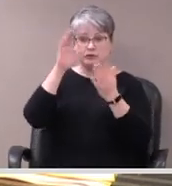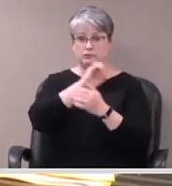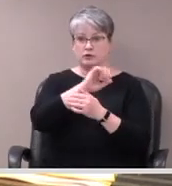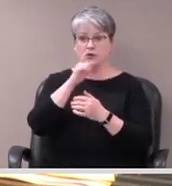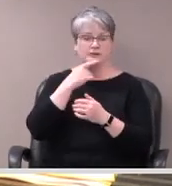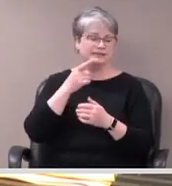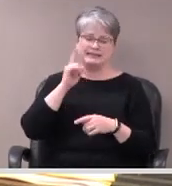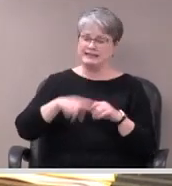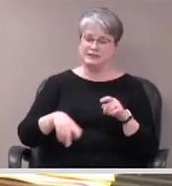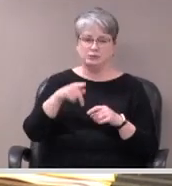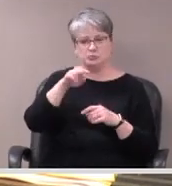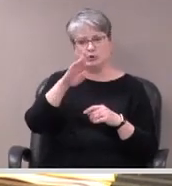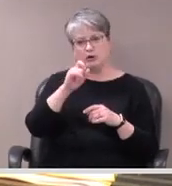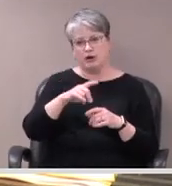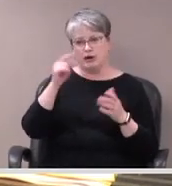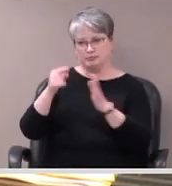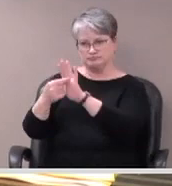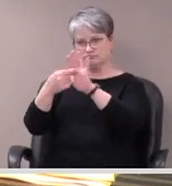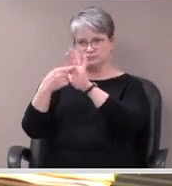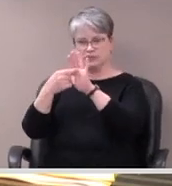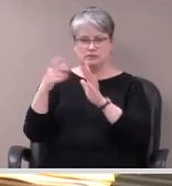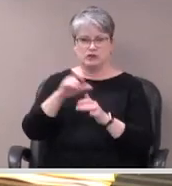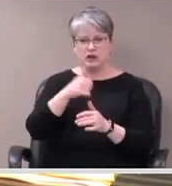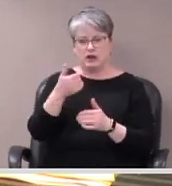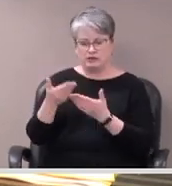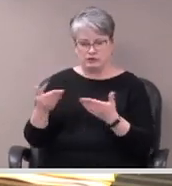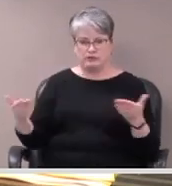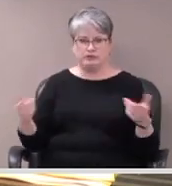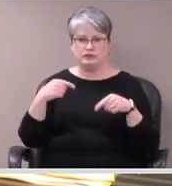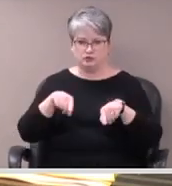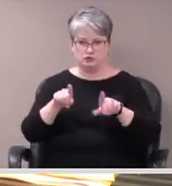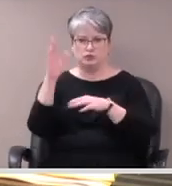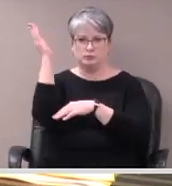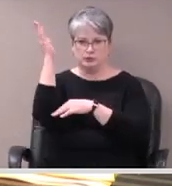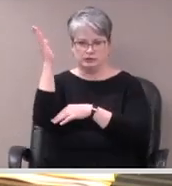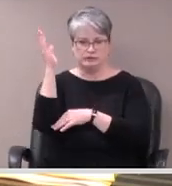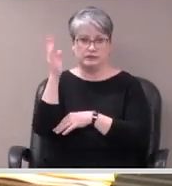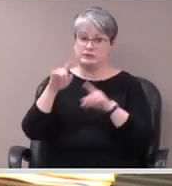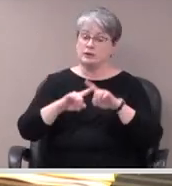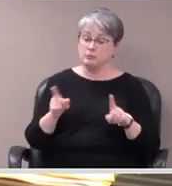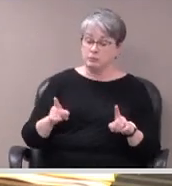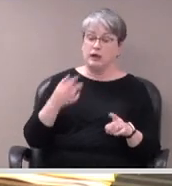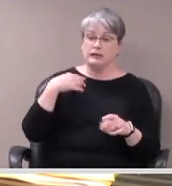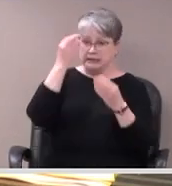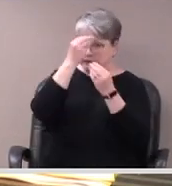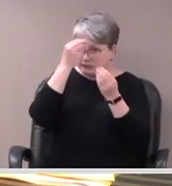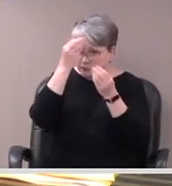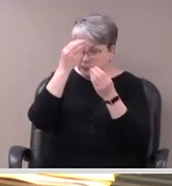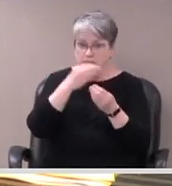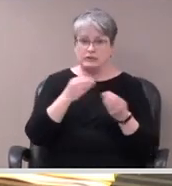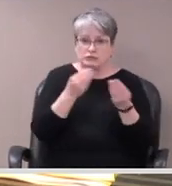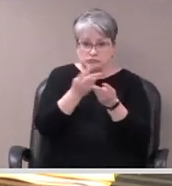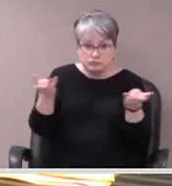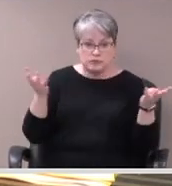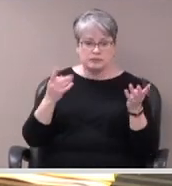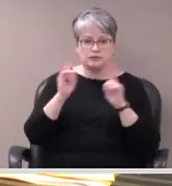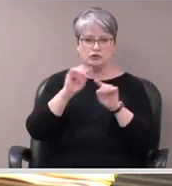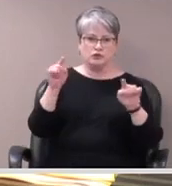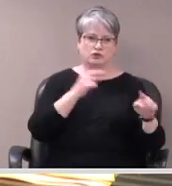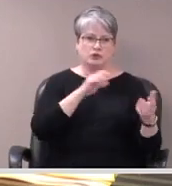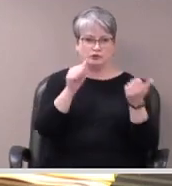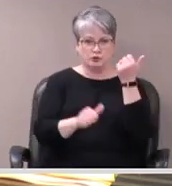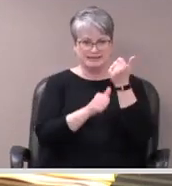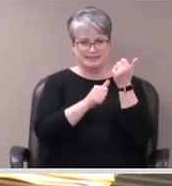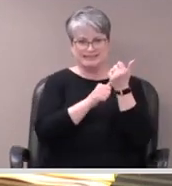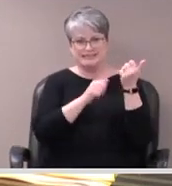use props, displays, or other objects during the presentation. However, informational handouts may be given to the assistant secretary